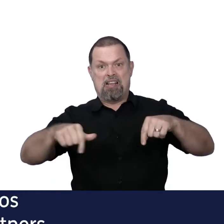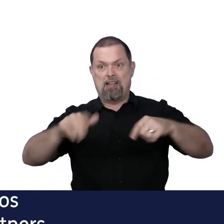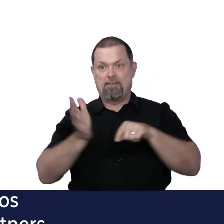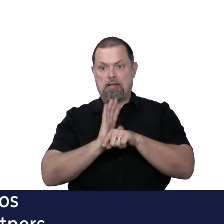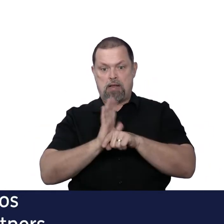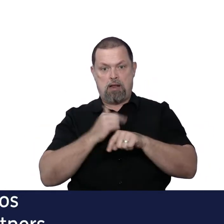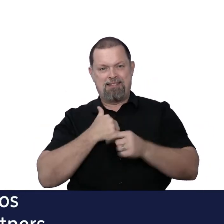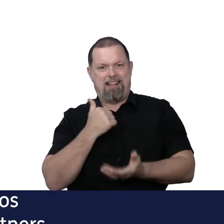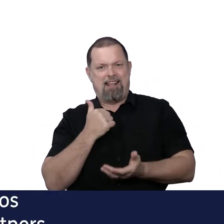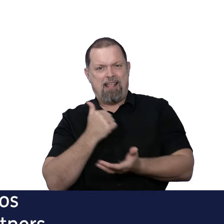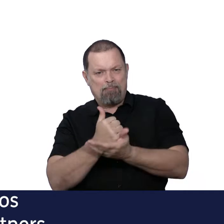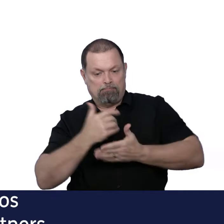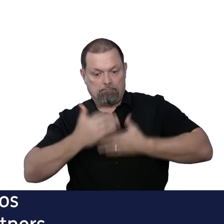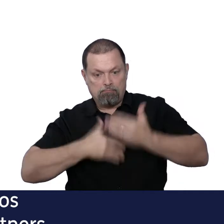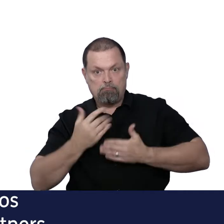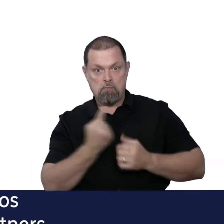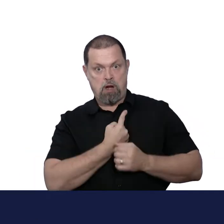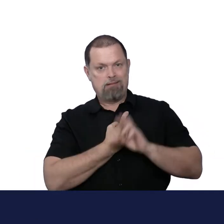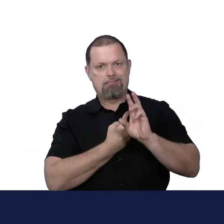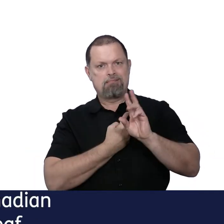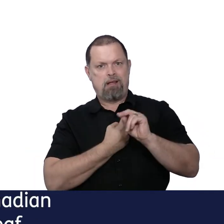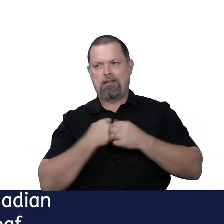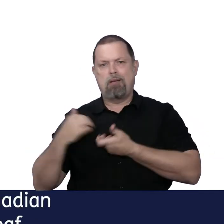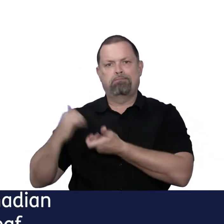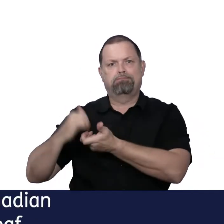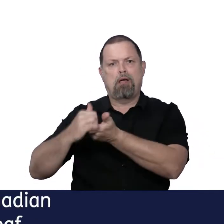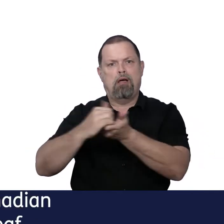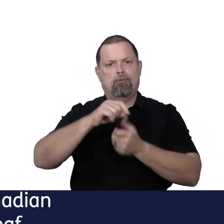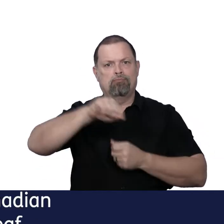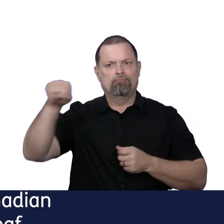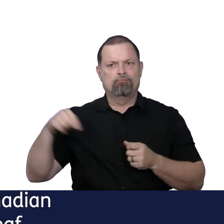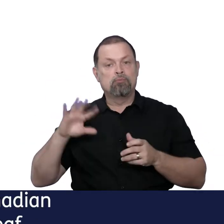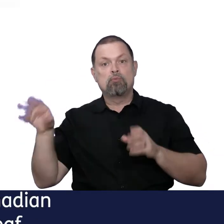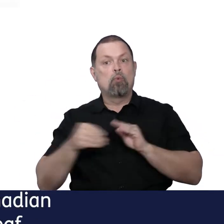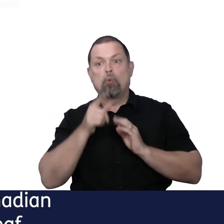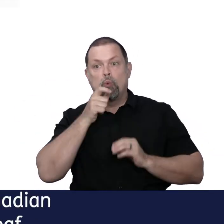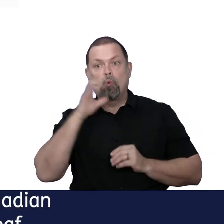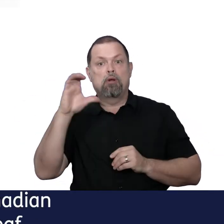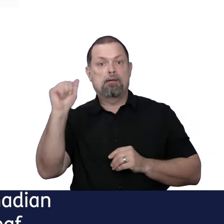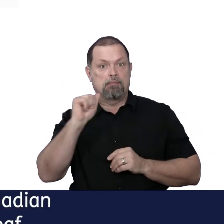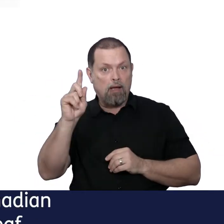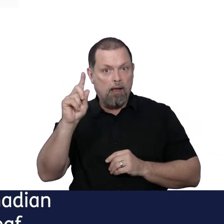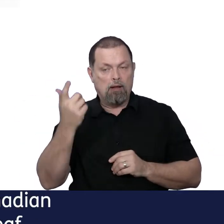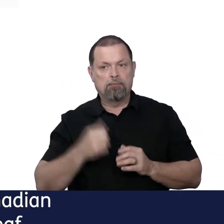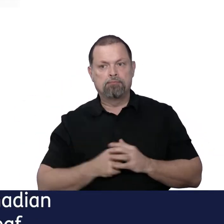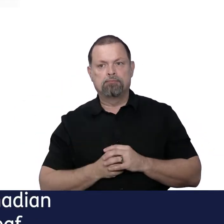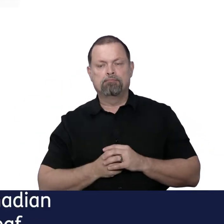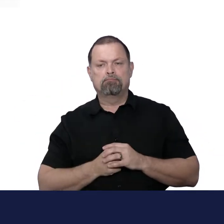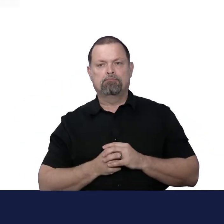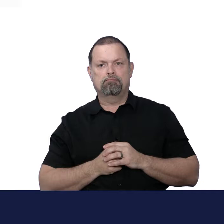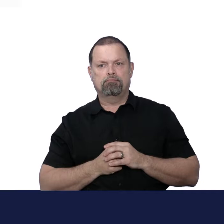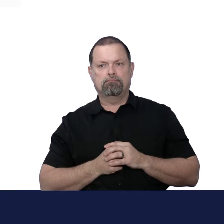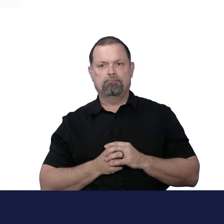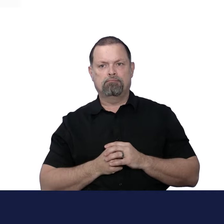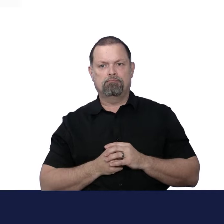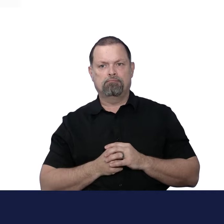We made these videos with the help of our partners. Our partners are the Canadian Association of the